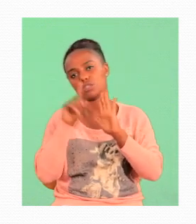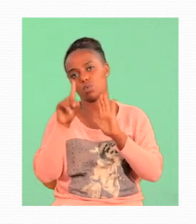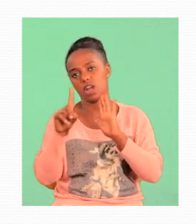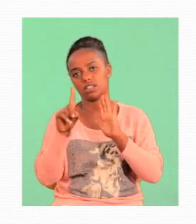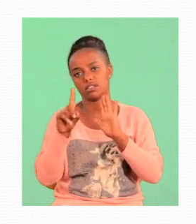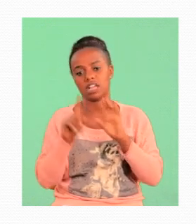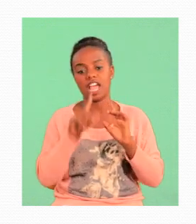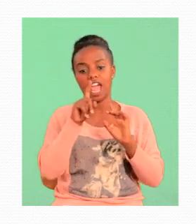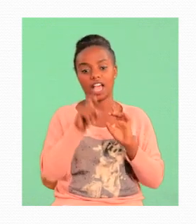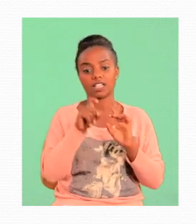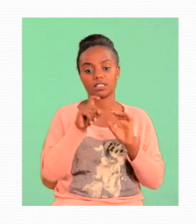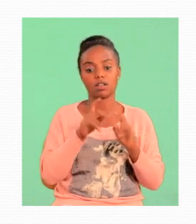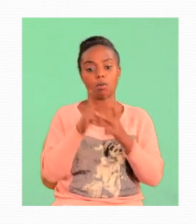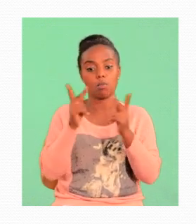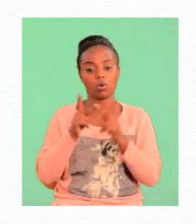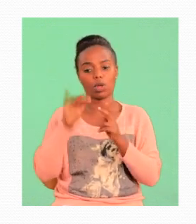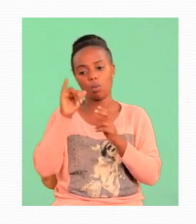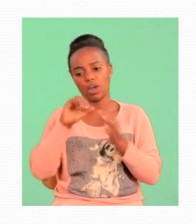minus 1.